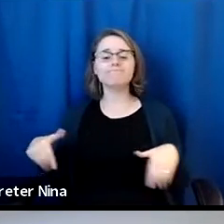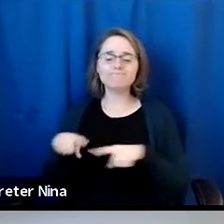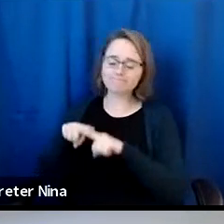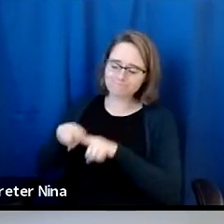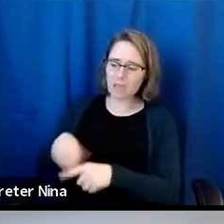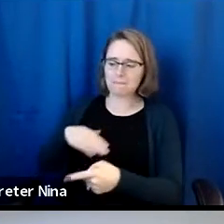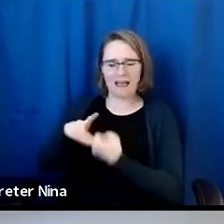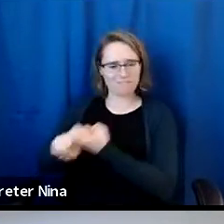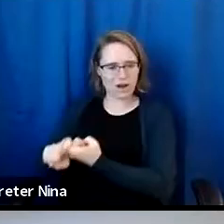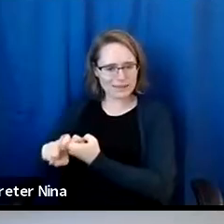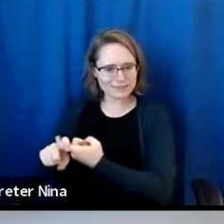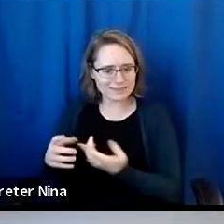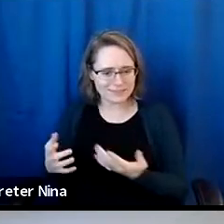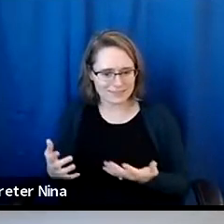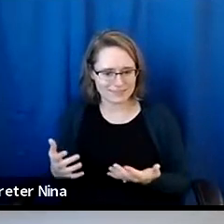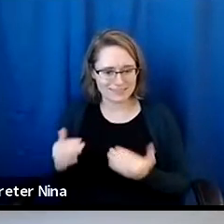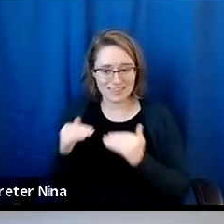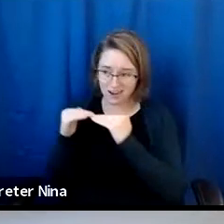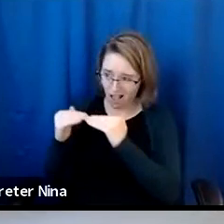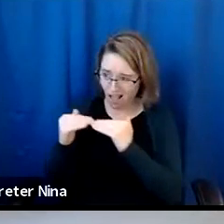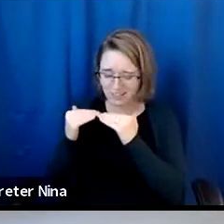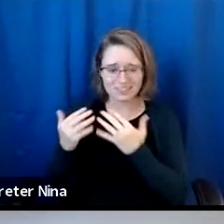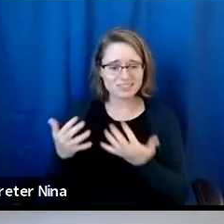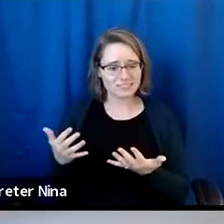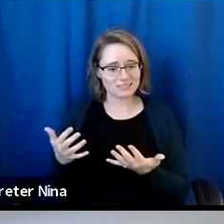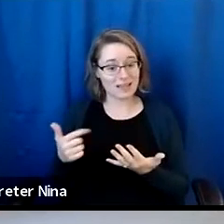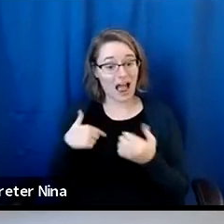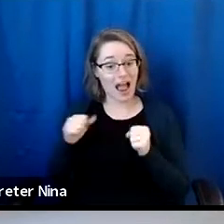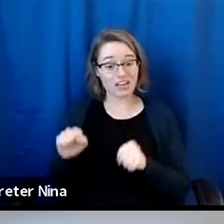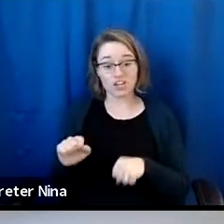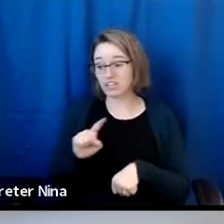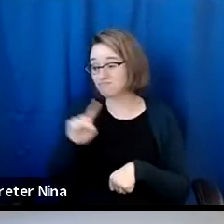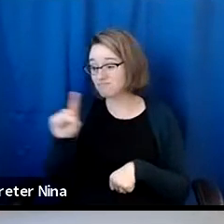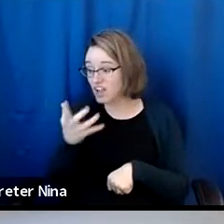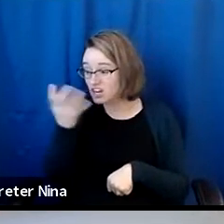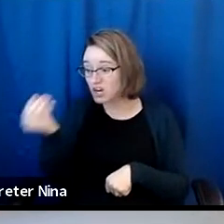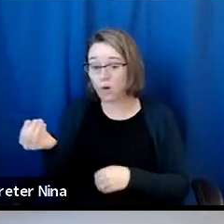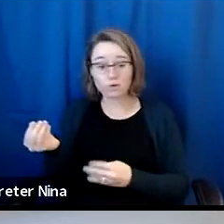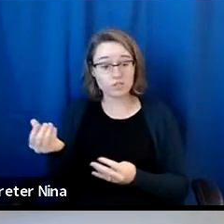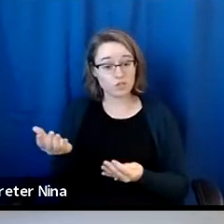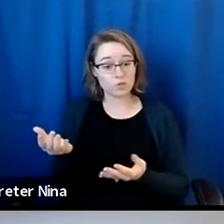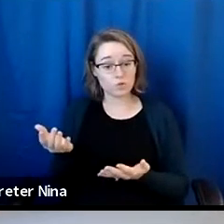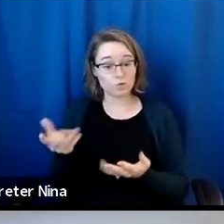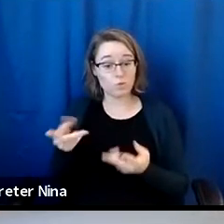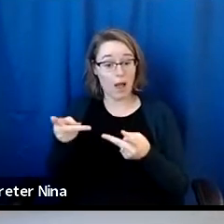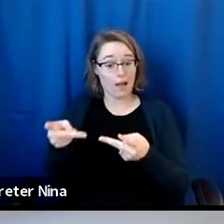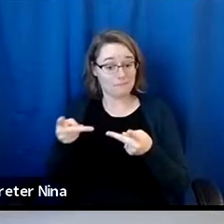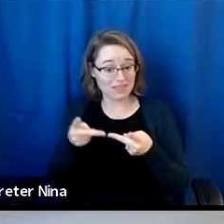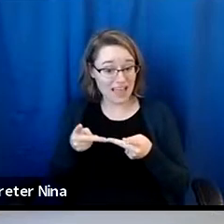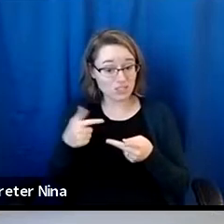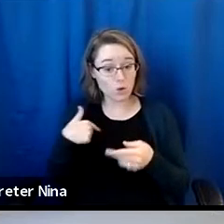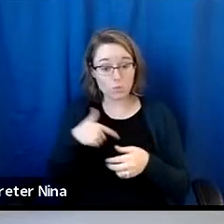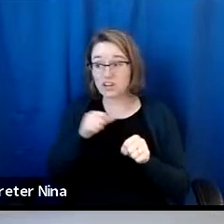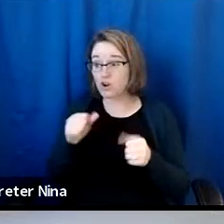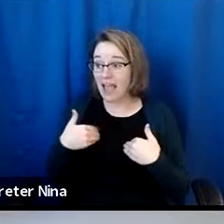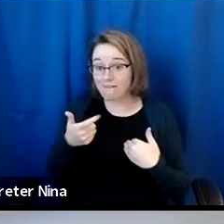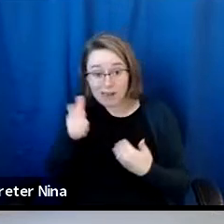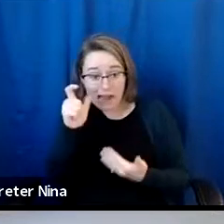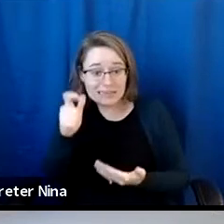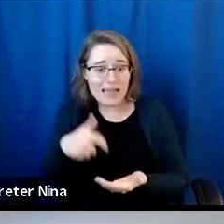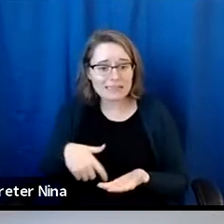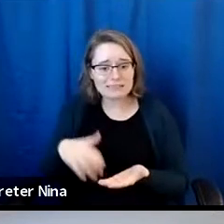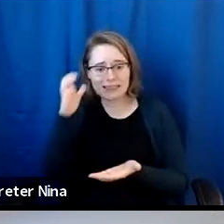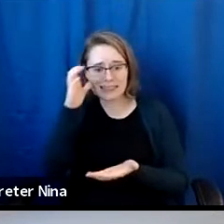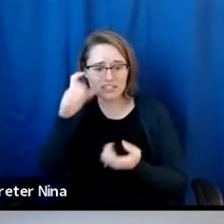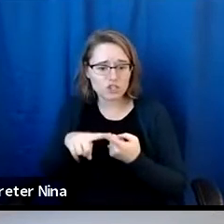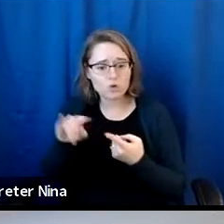friends, colleagues. I could go to a place where we could have cocktails and we can listen to